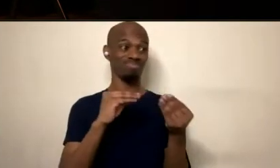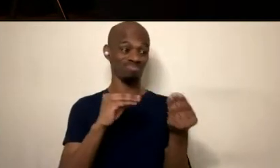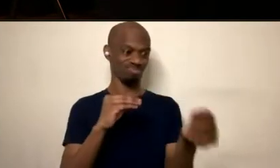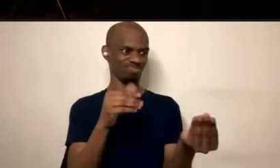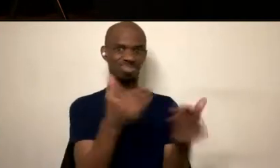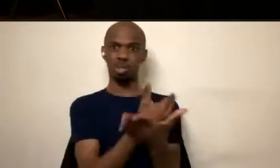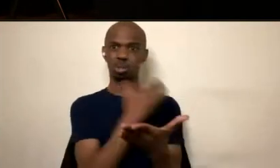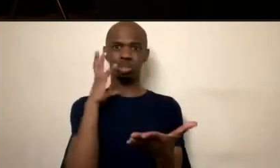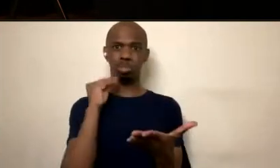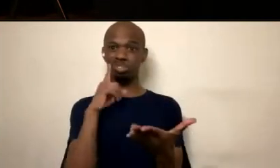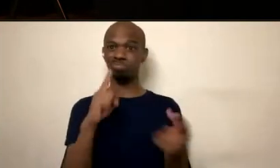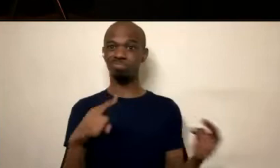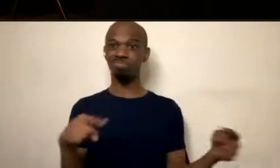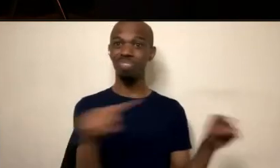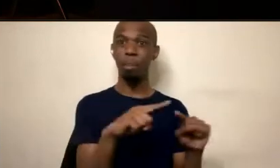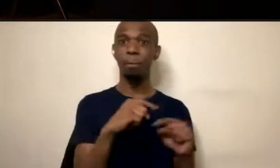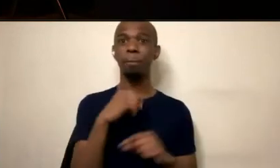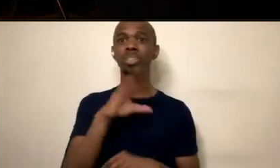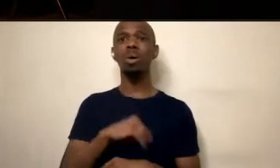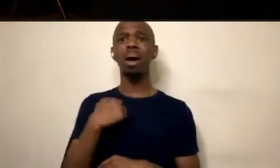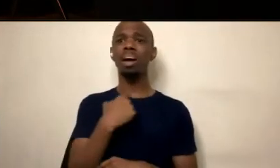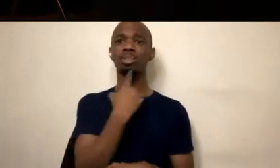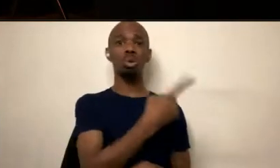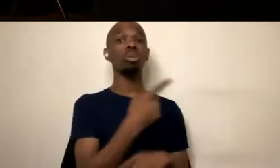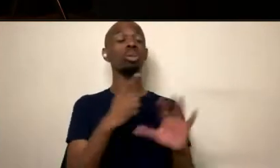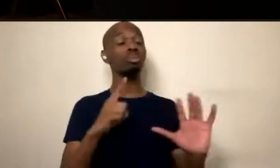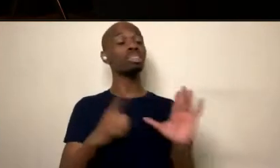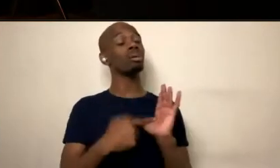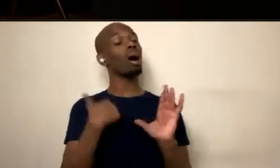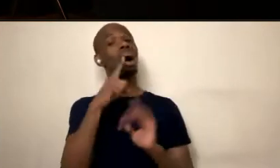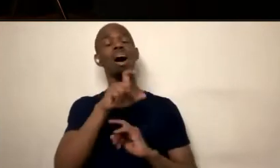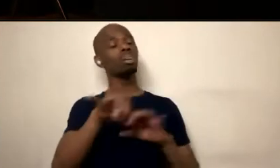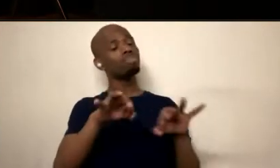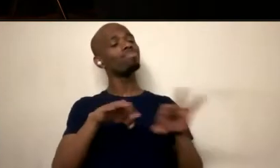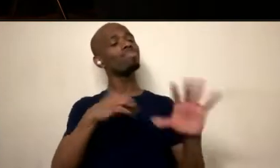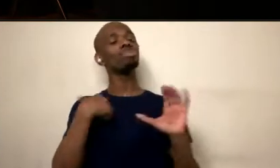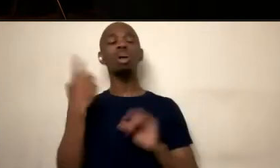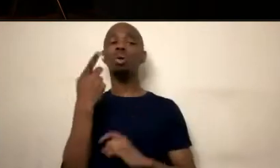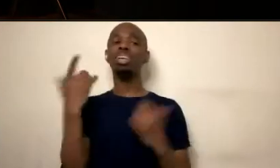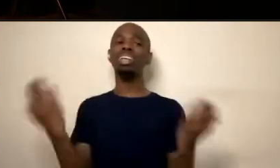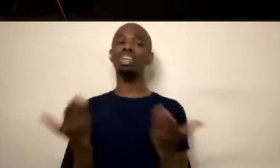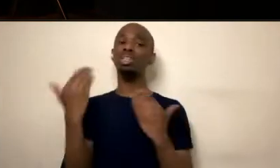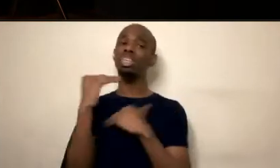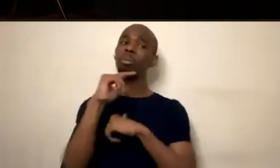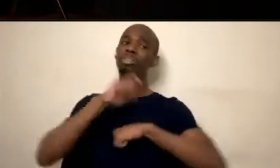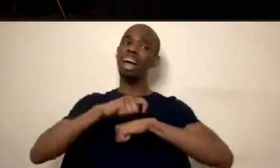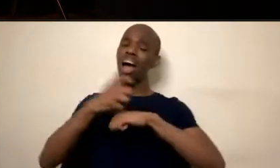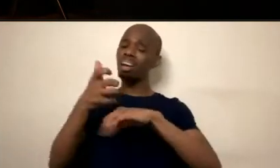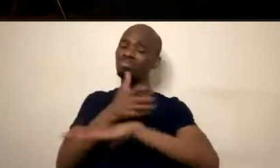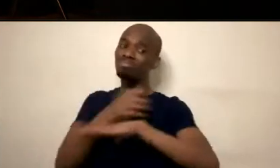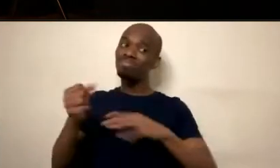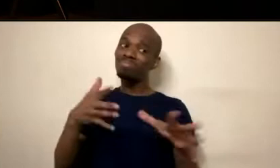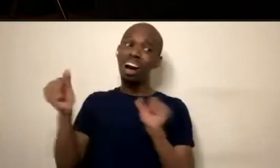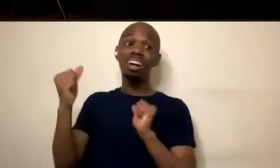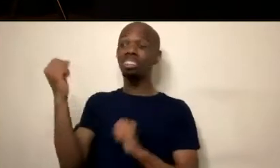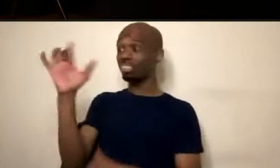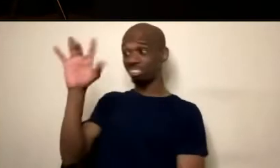6 weeks, 8 weeks. And they were like, yeah, you know, and they're all over me, because, and the women that are in charge